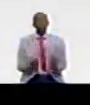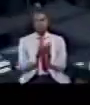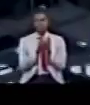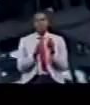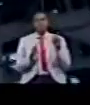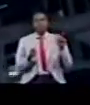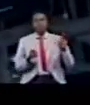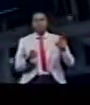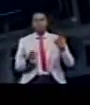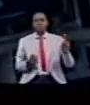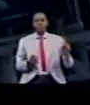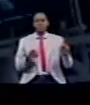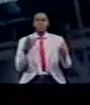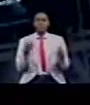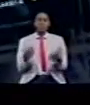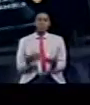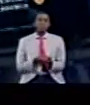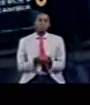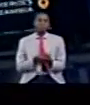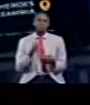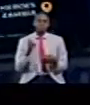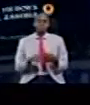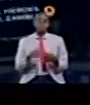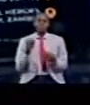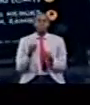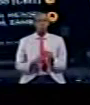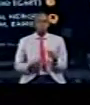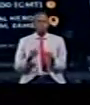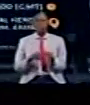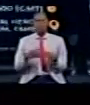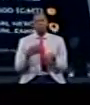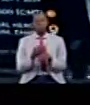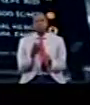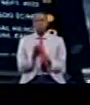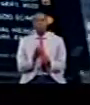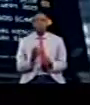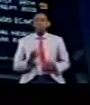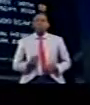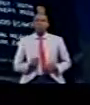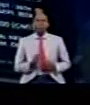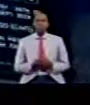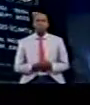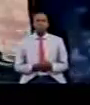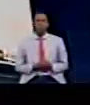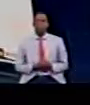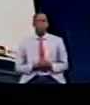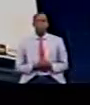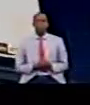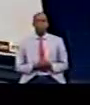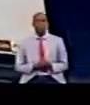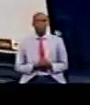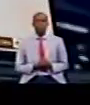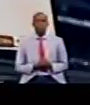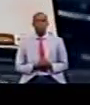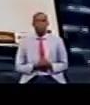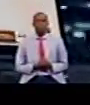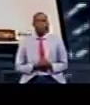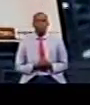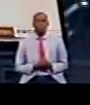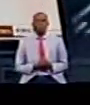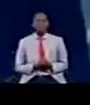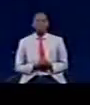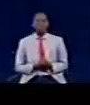Lord, among us, O Lord, in the name of Jesus, your goodness, Jesus, your goodness,